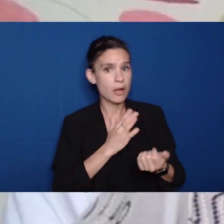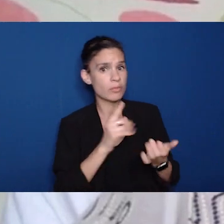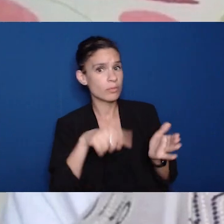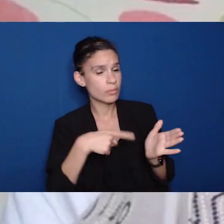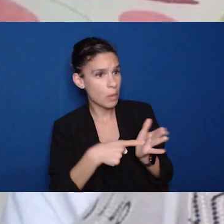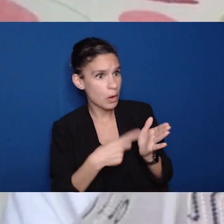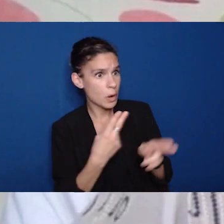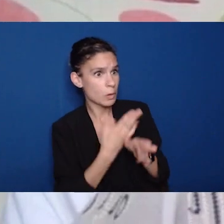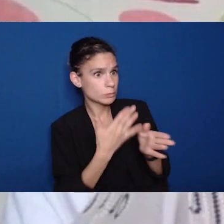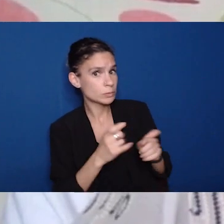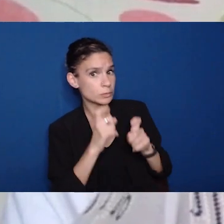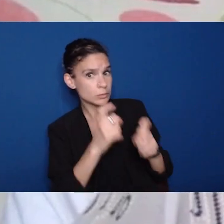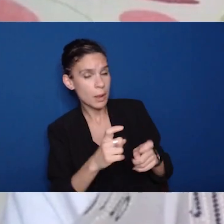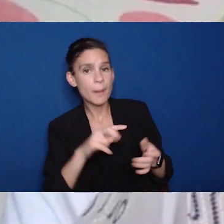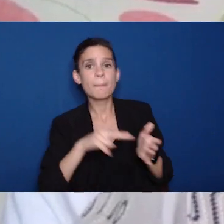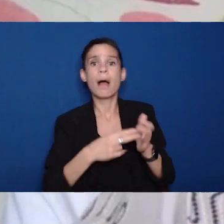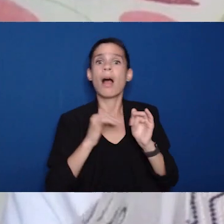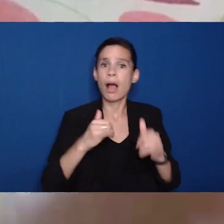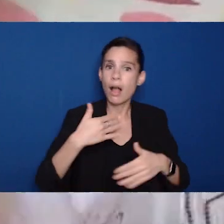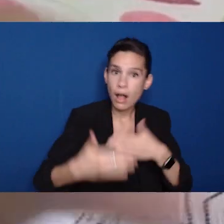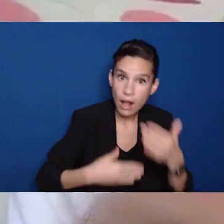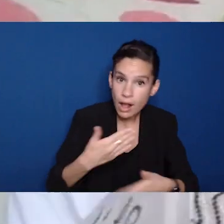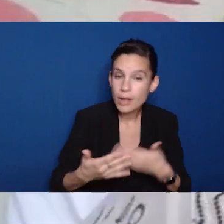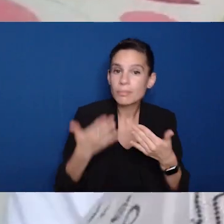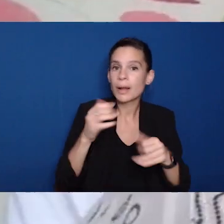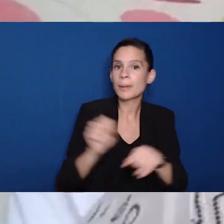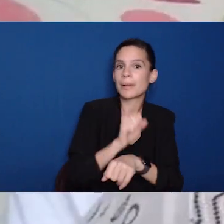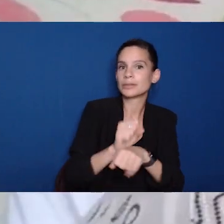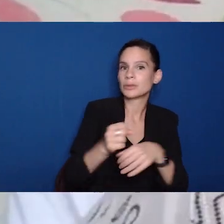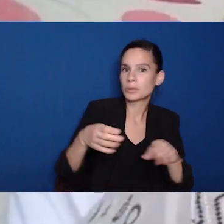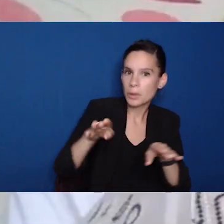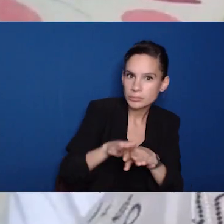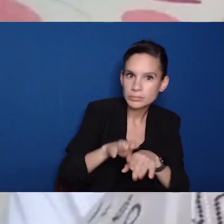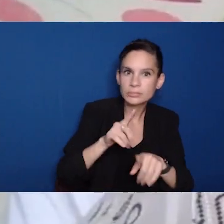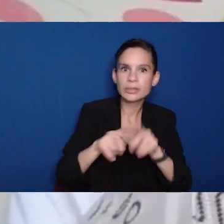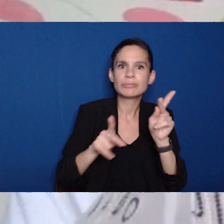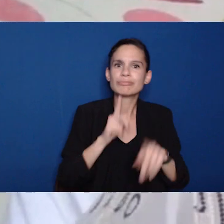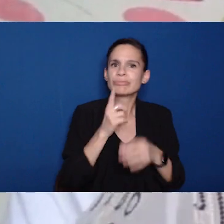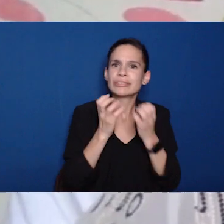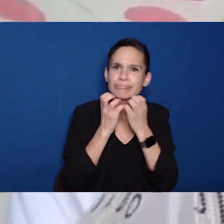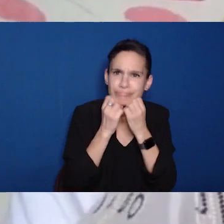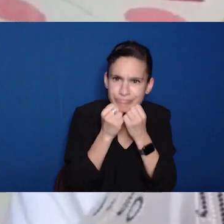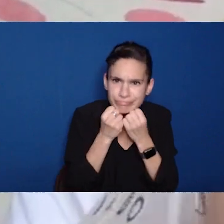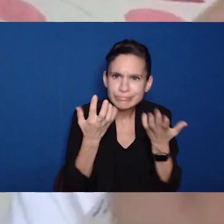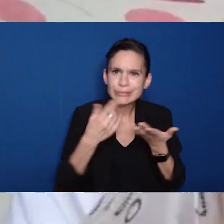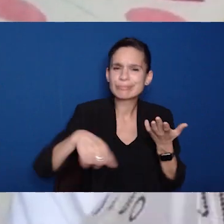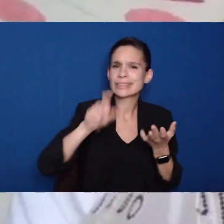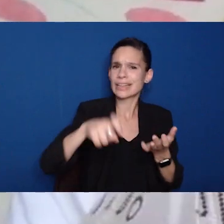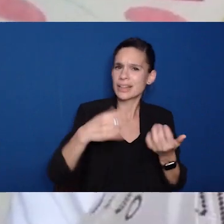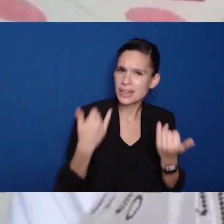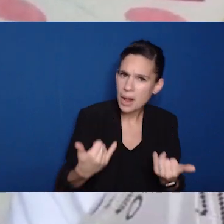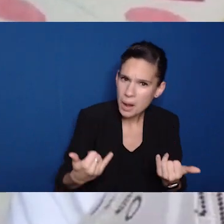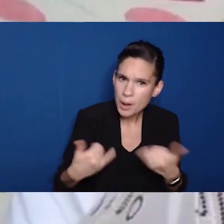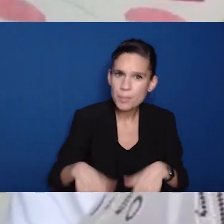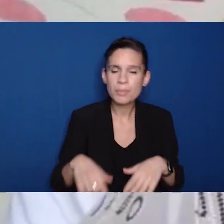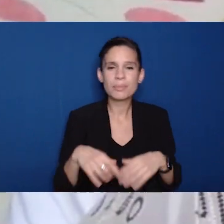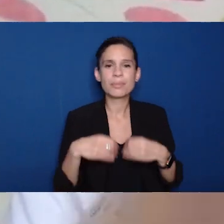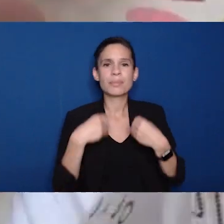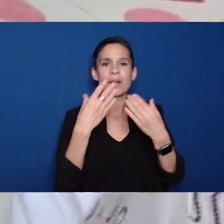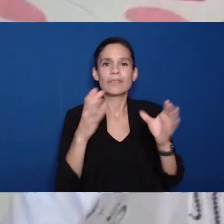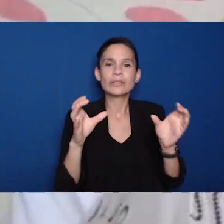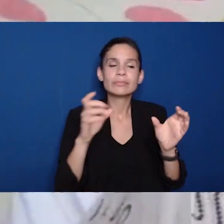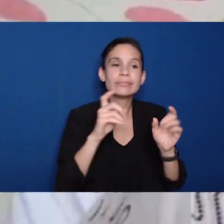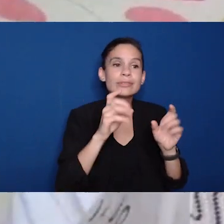they support you? Well, maybe you're closed. Let's say your business is closed and people love you. What you could use right now is